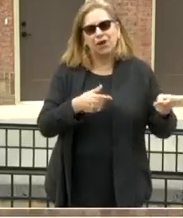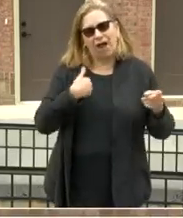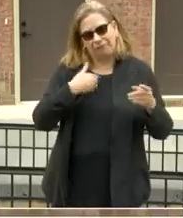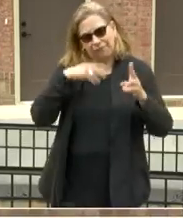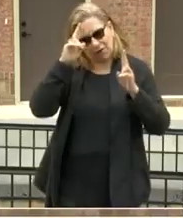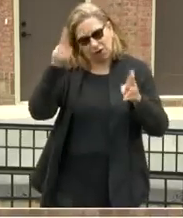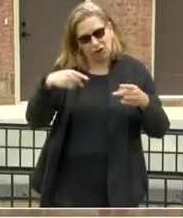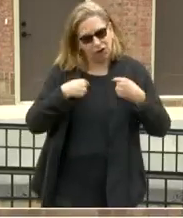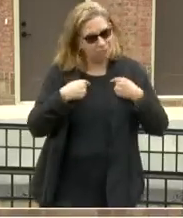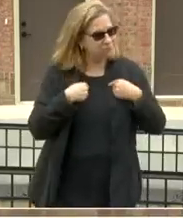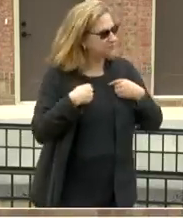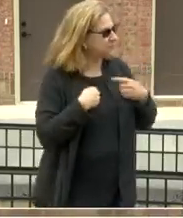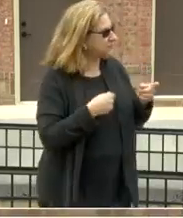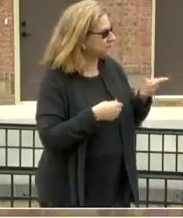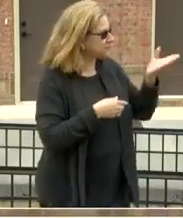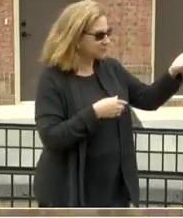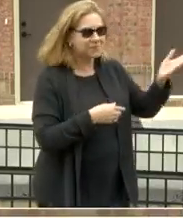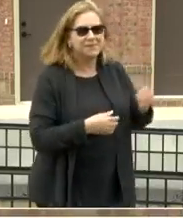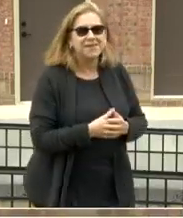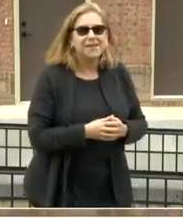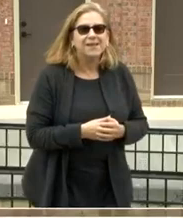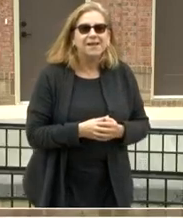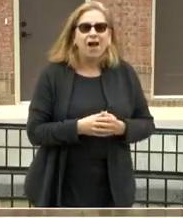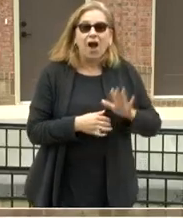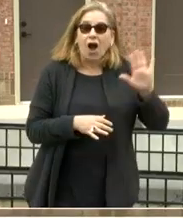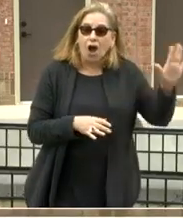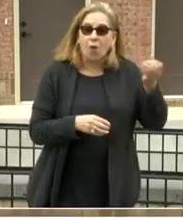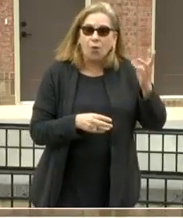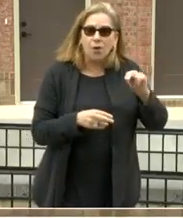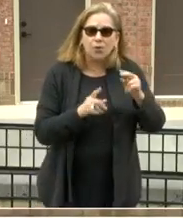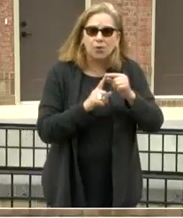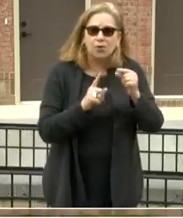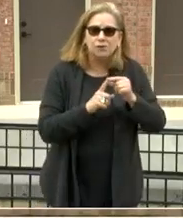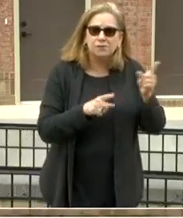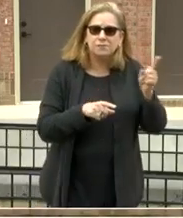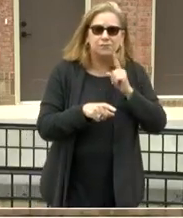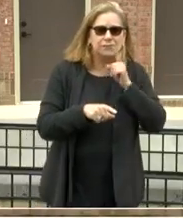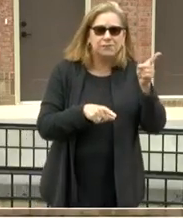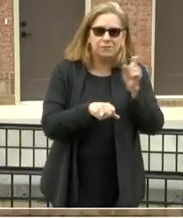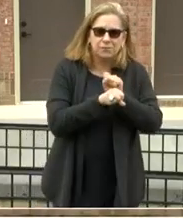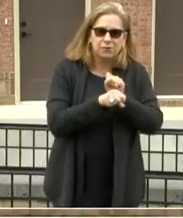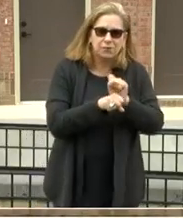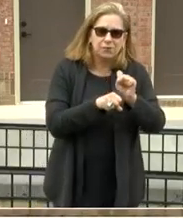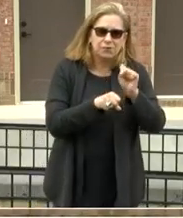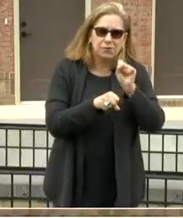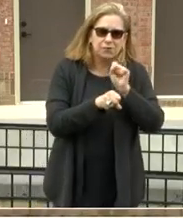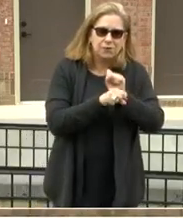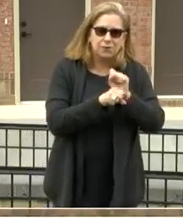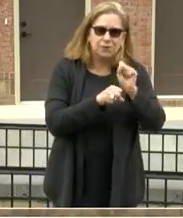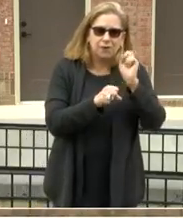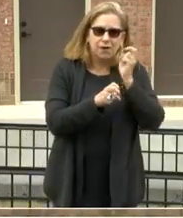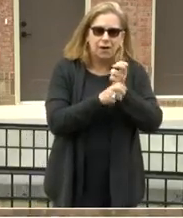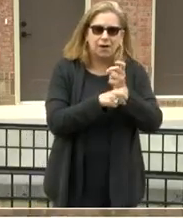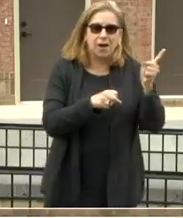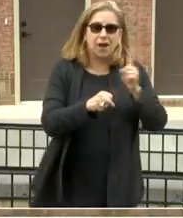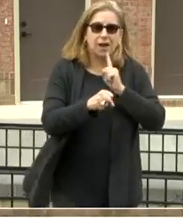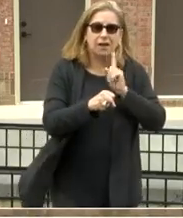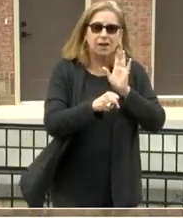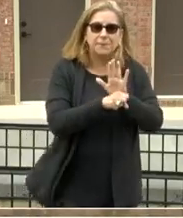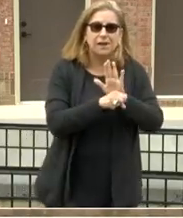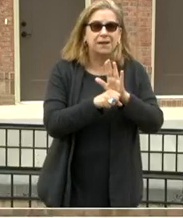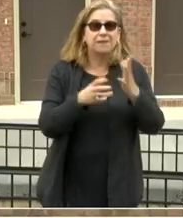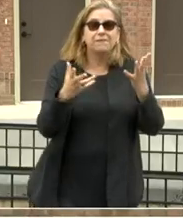In her own words, a relentless commitment to a fair shot for every resident in the District of Columbia.